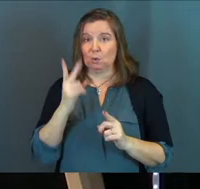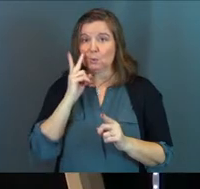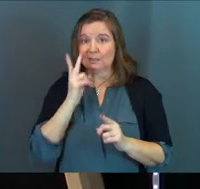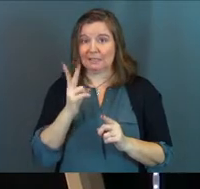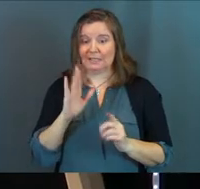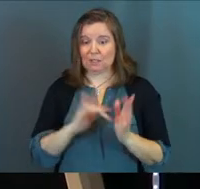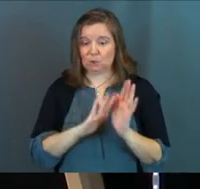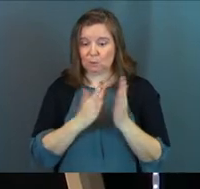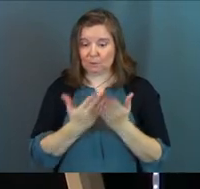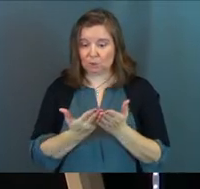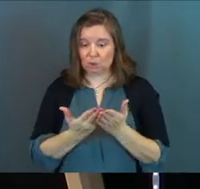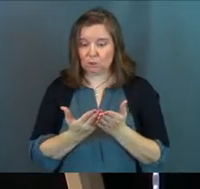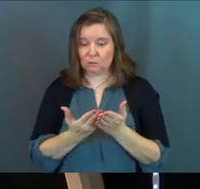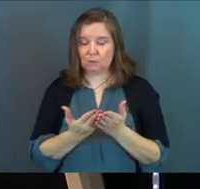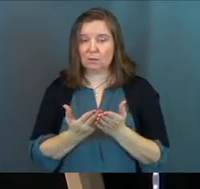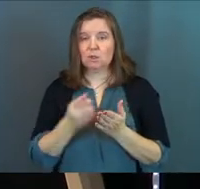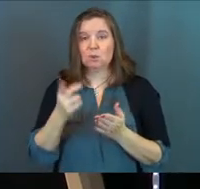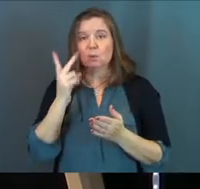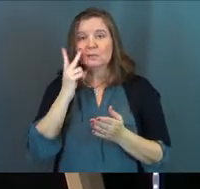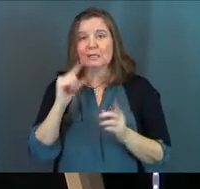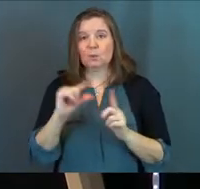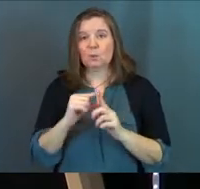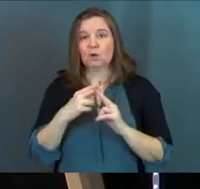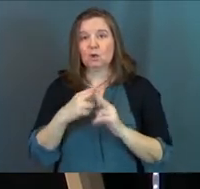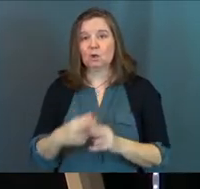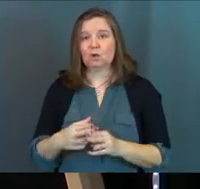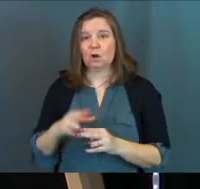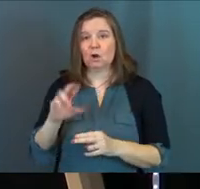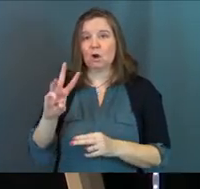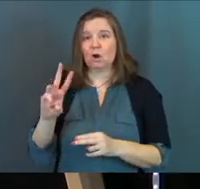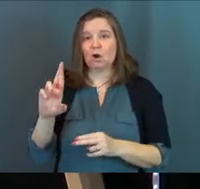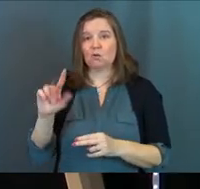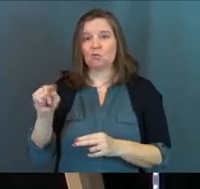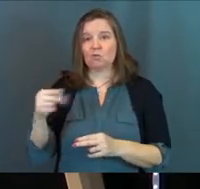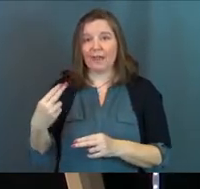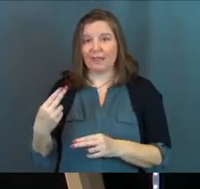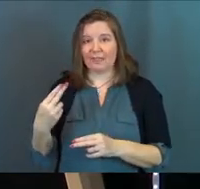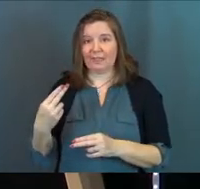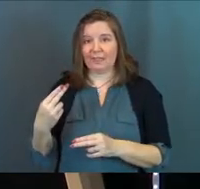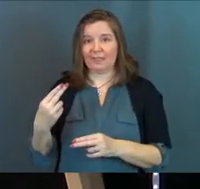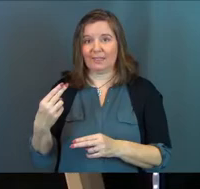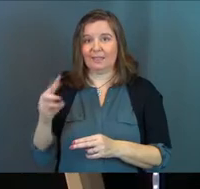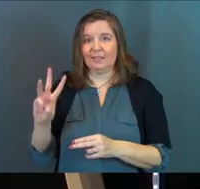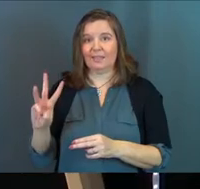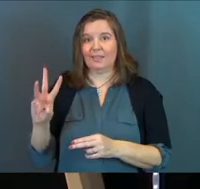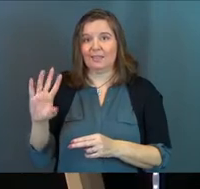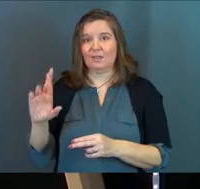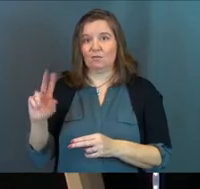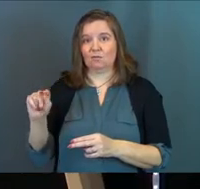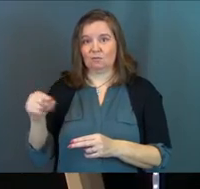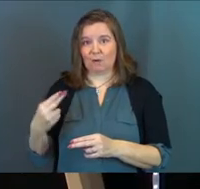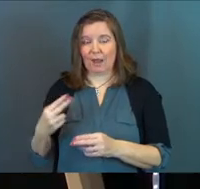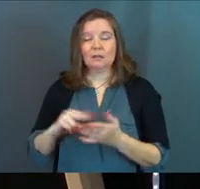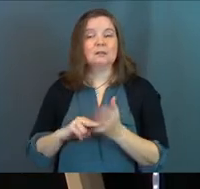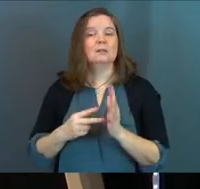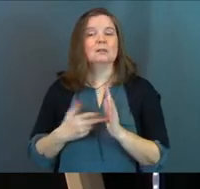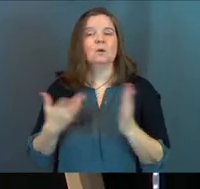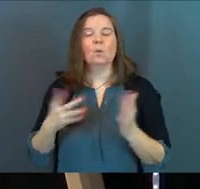you'll see in Scripture is you'll see a word called wrath in Scripture. Wrath is what